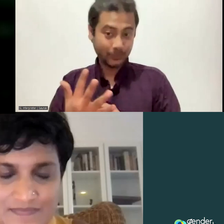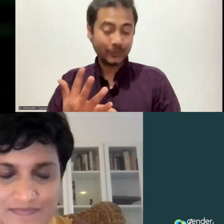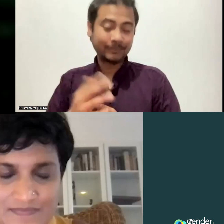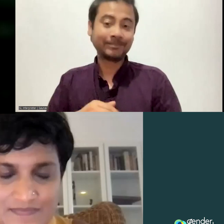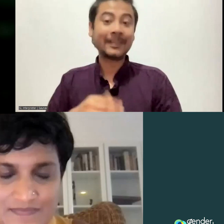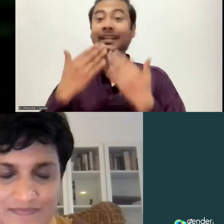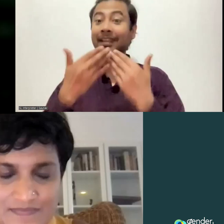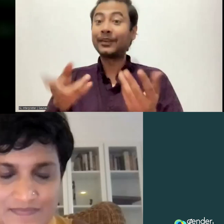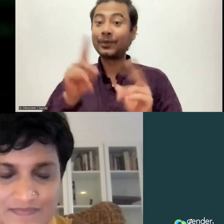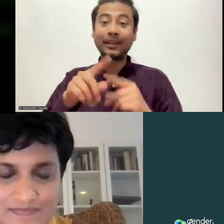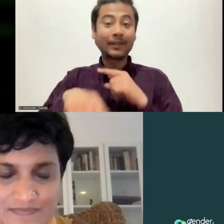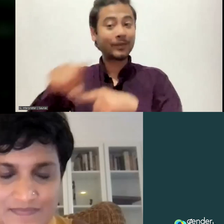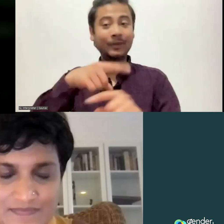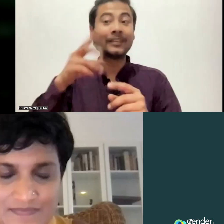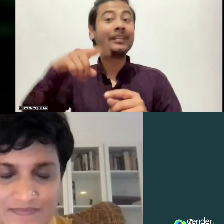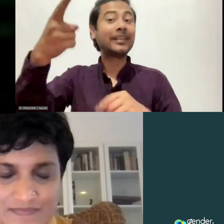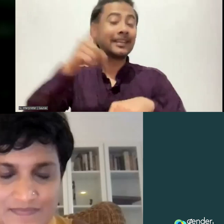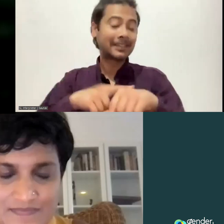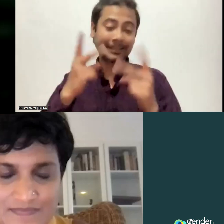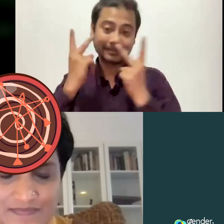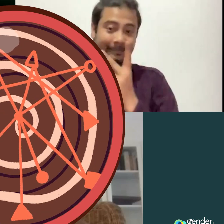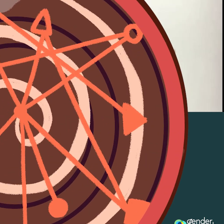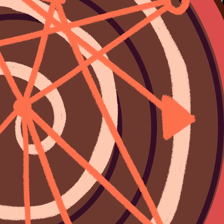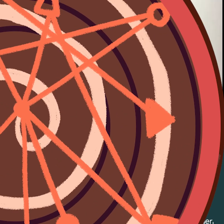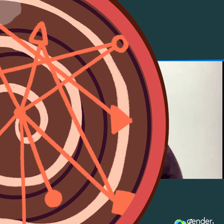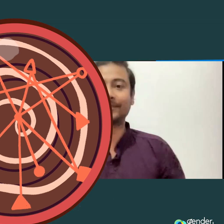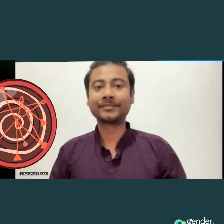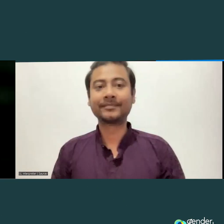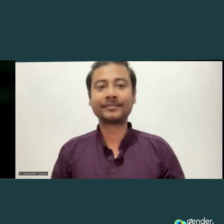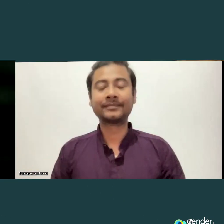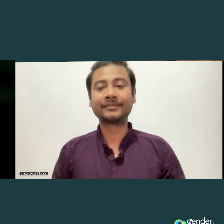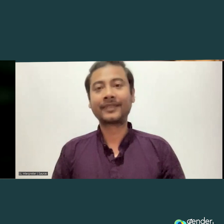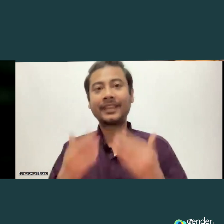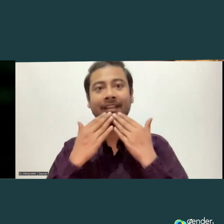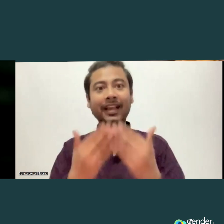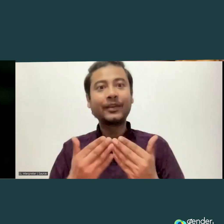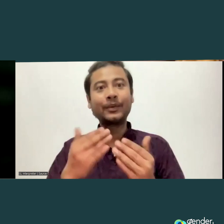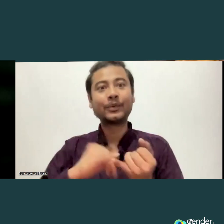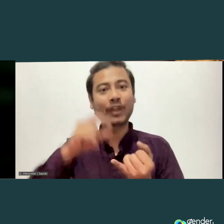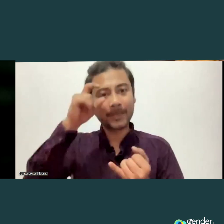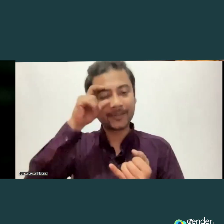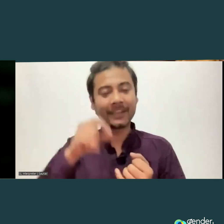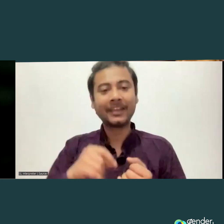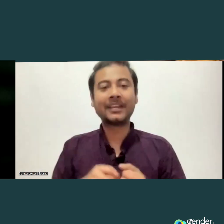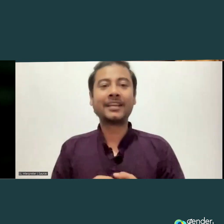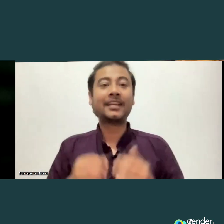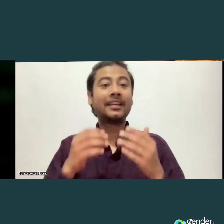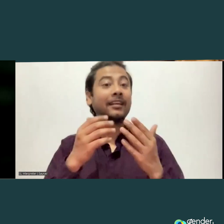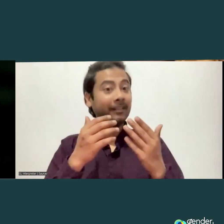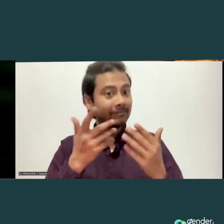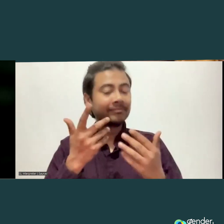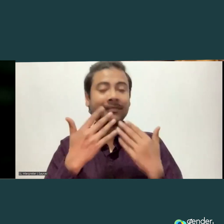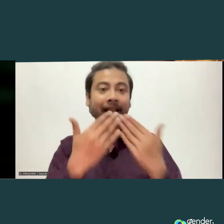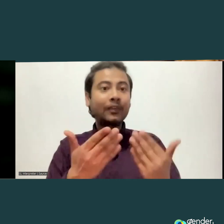next time. Thank you. Thanks, Shambhavi. And Get back to us with ideas, suggestions on what